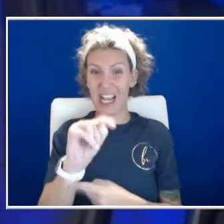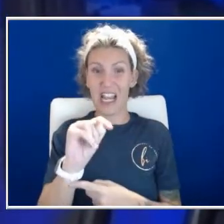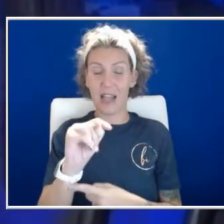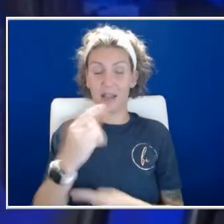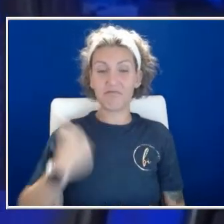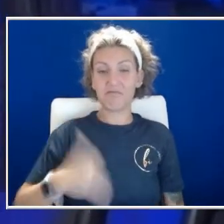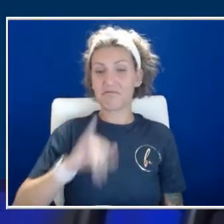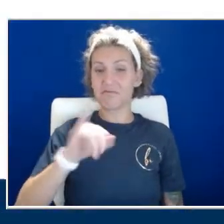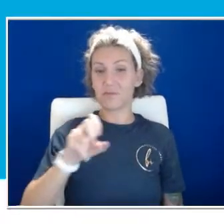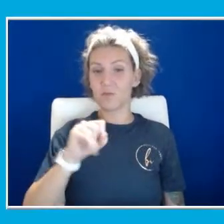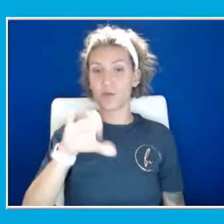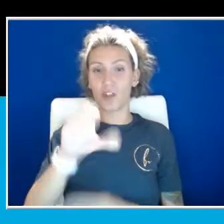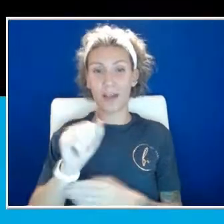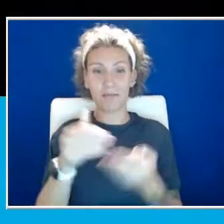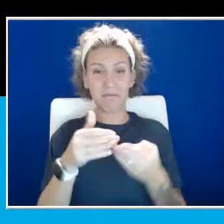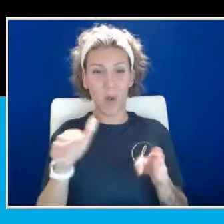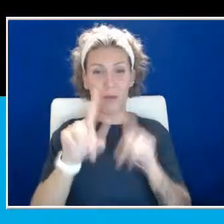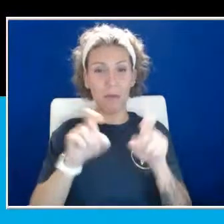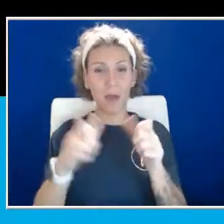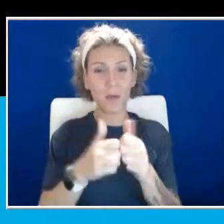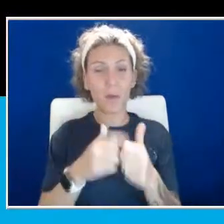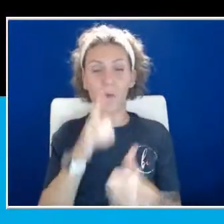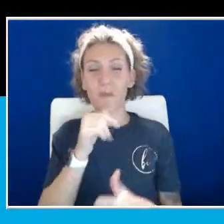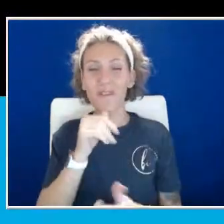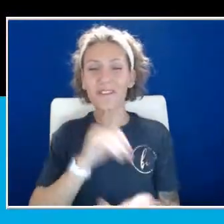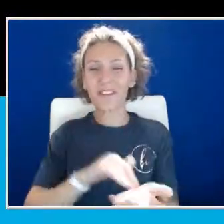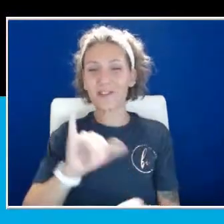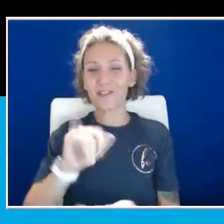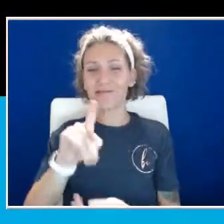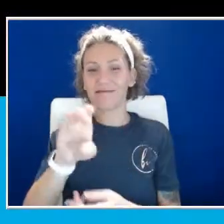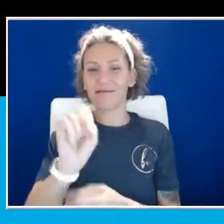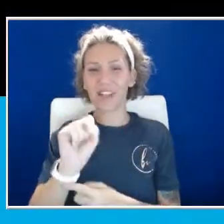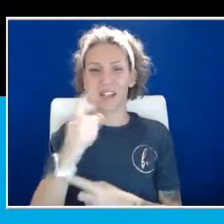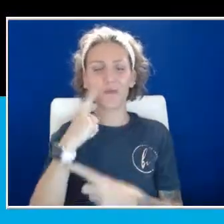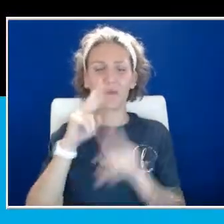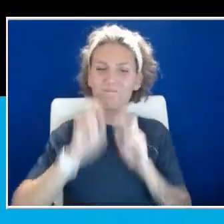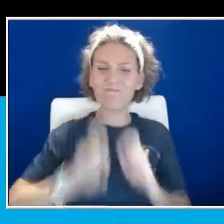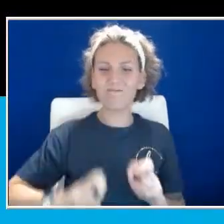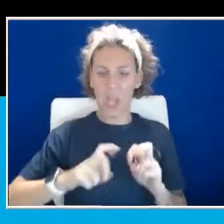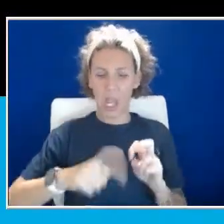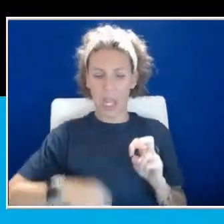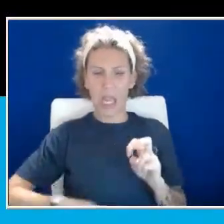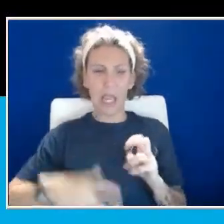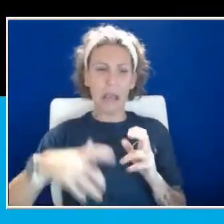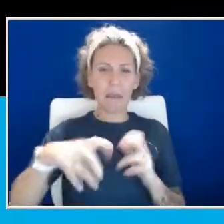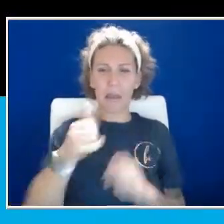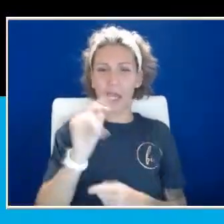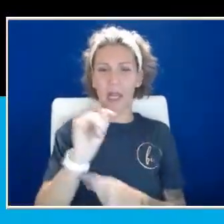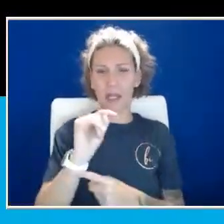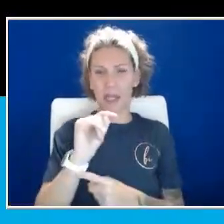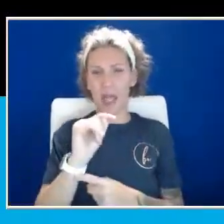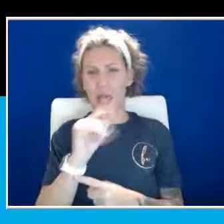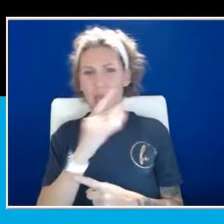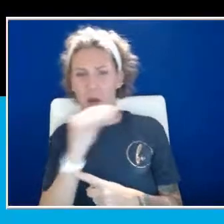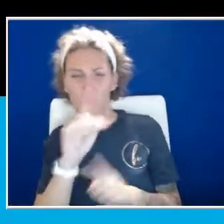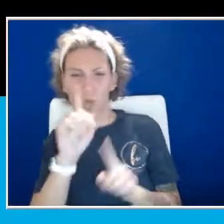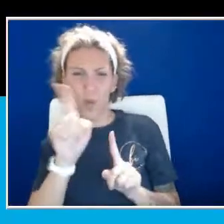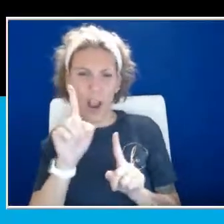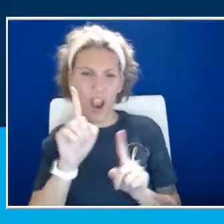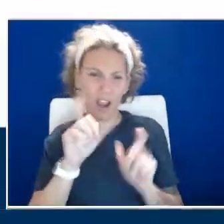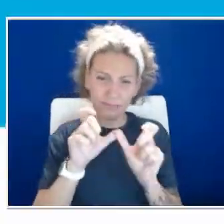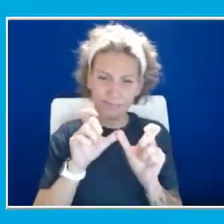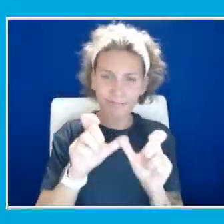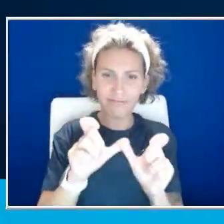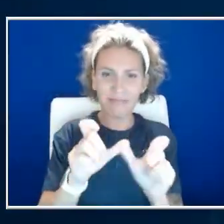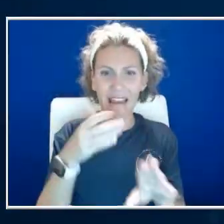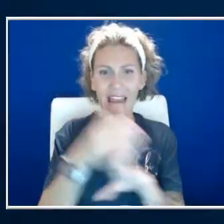Open Mics with Dr. Stites, we explore gut-brain interactions where problems can occur long after a virus or bacteria